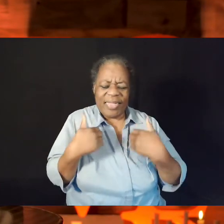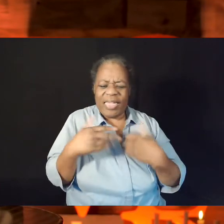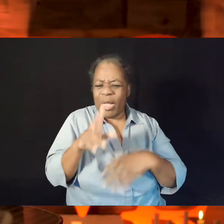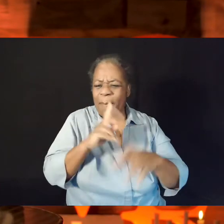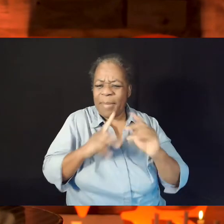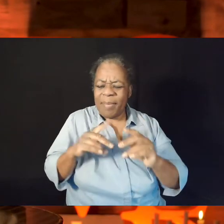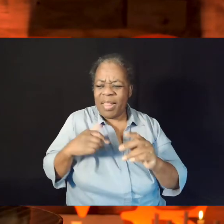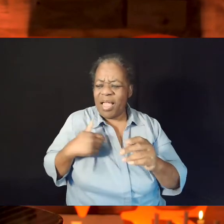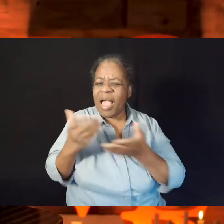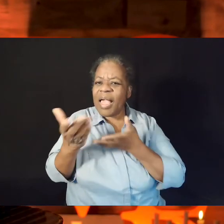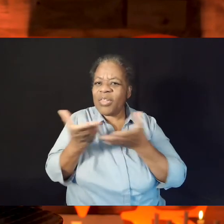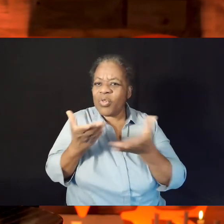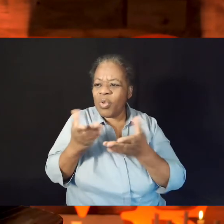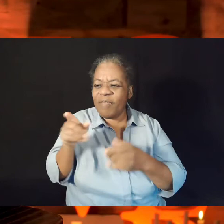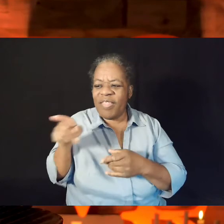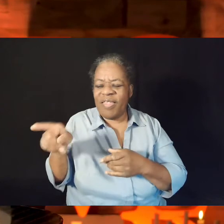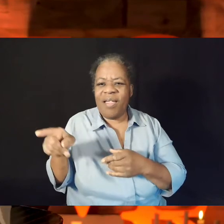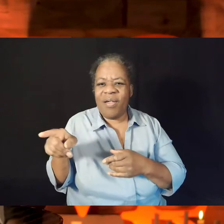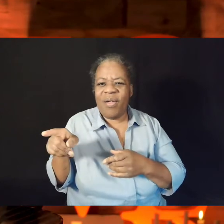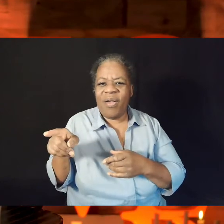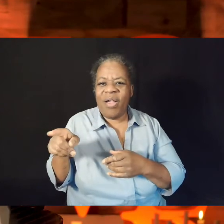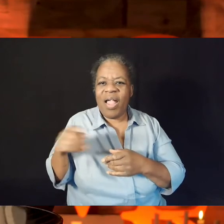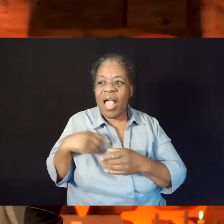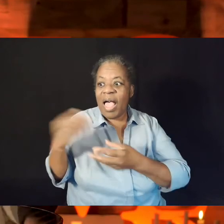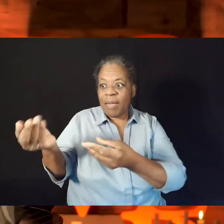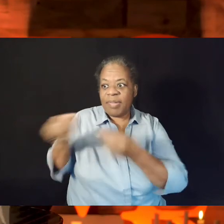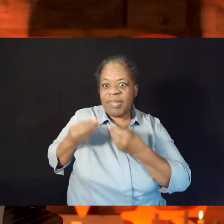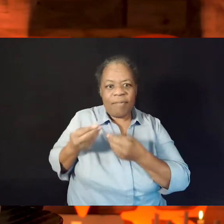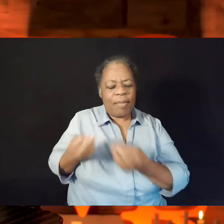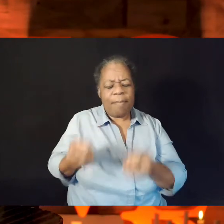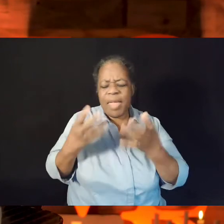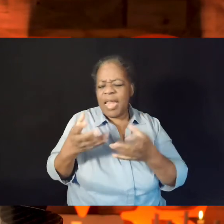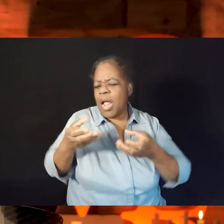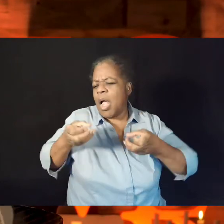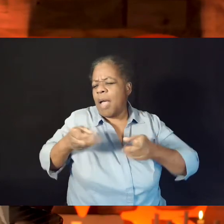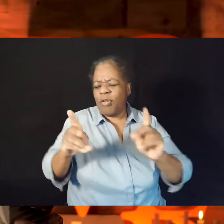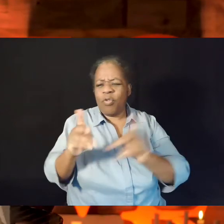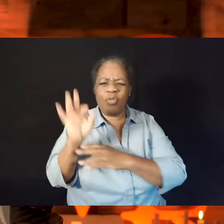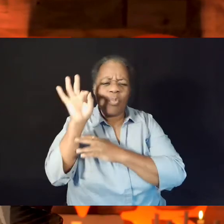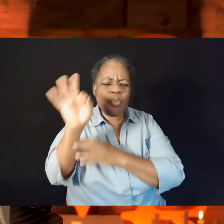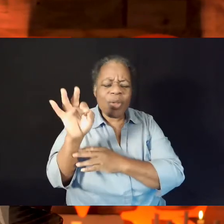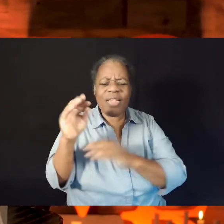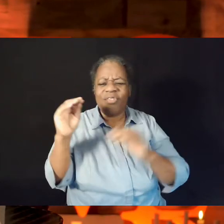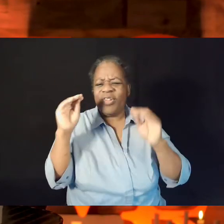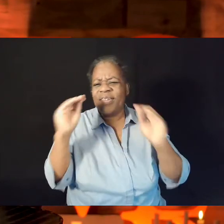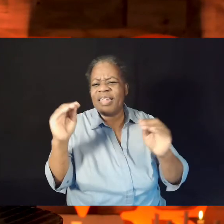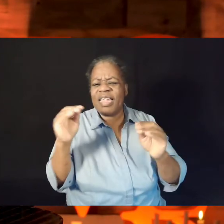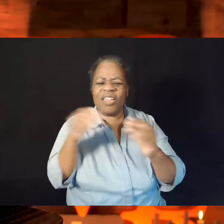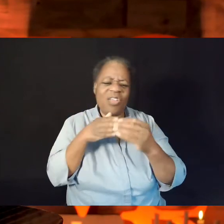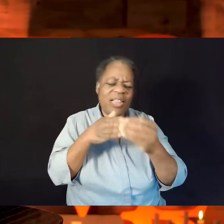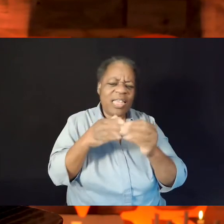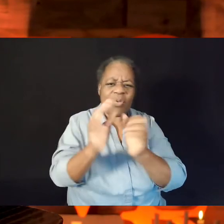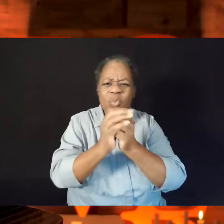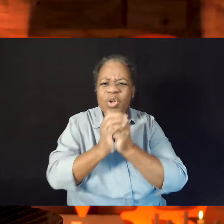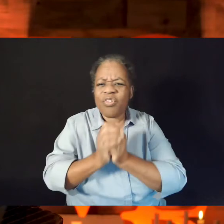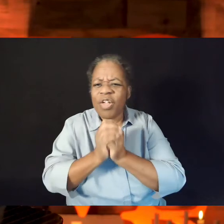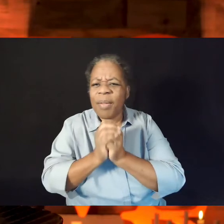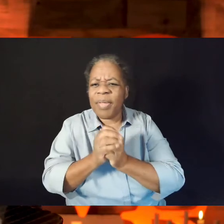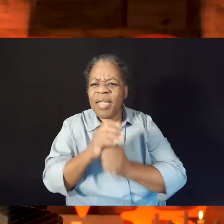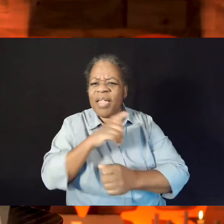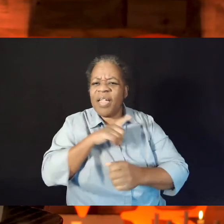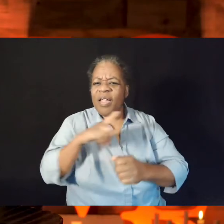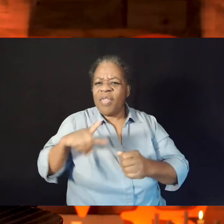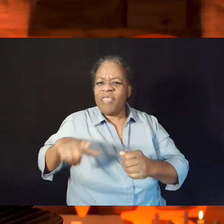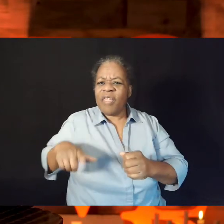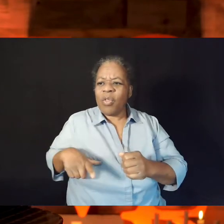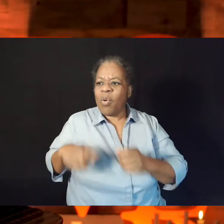serve. I was also given multiple opportunities to preach and teach and lead worship. The Lord did not just fulfill